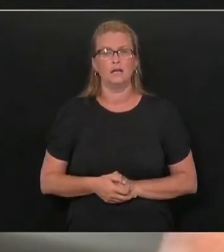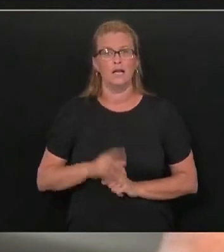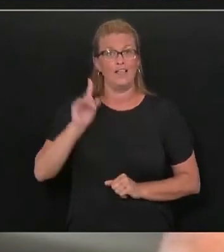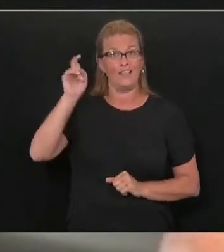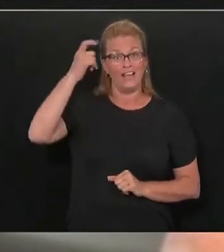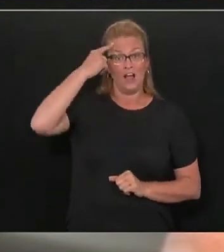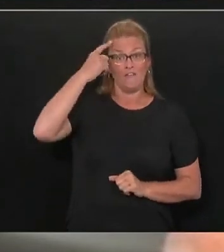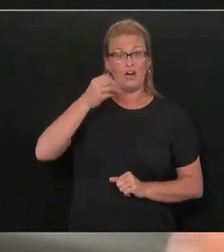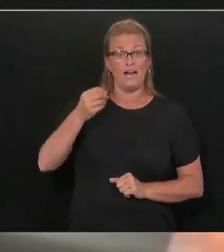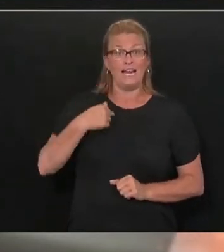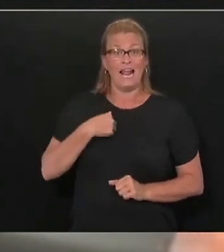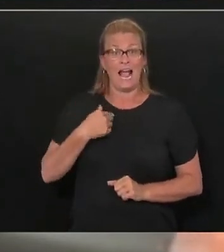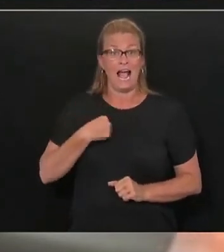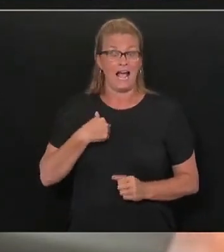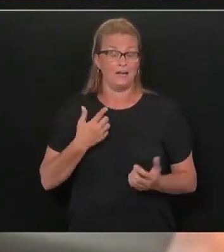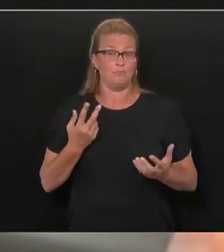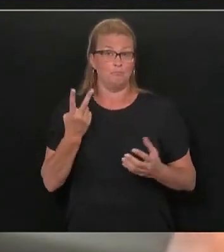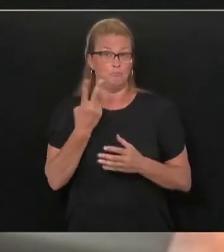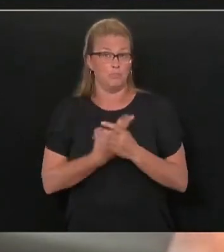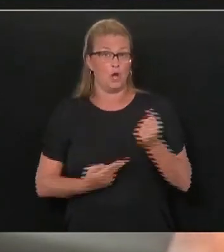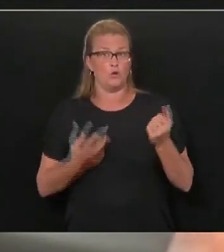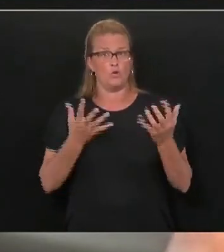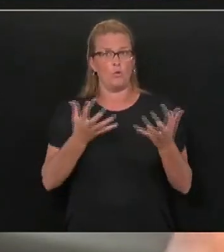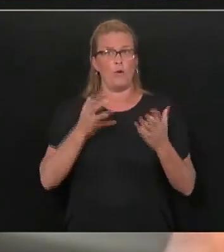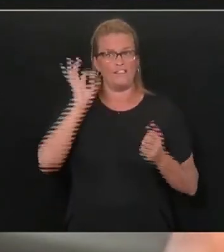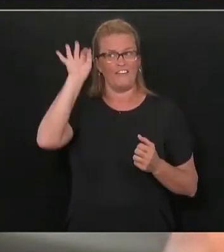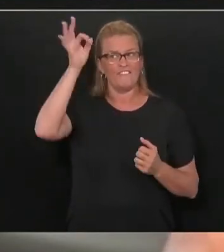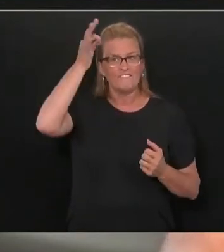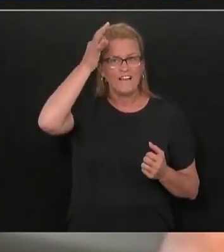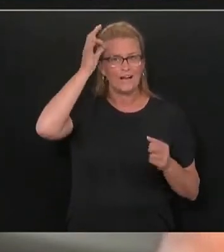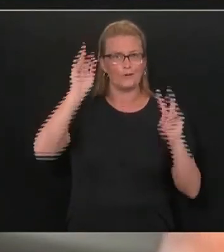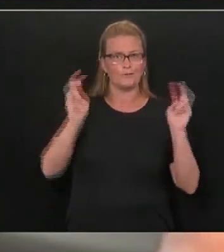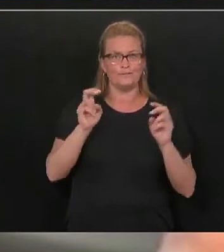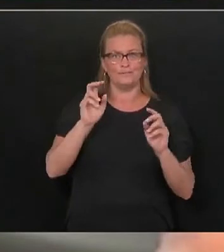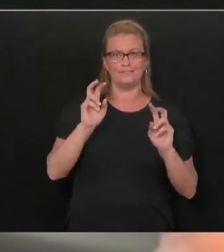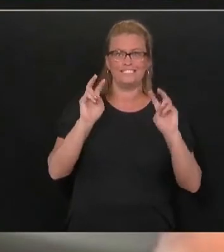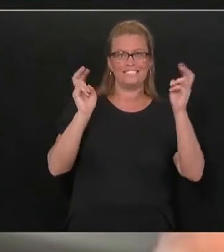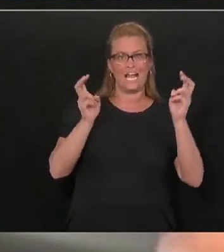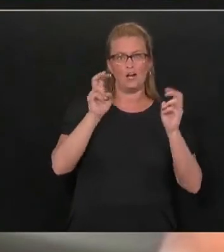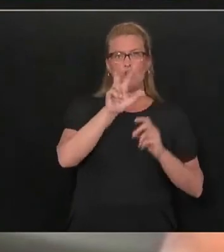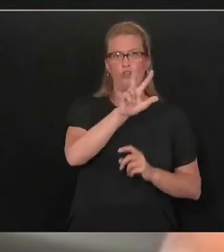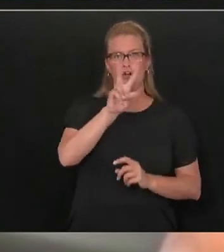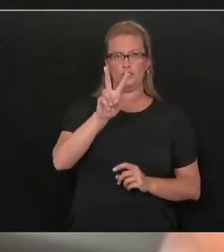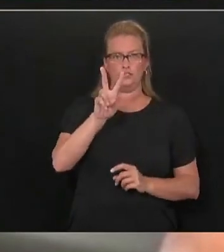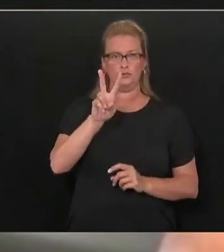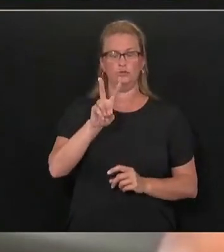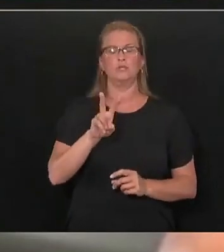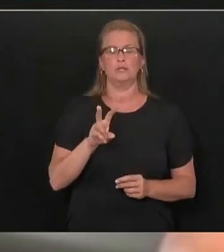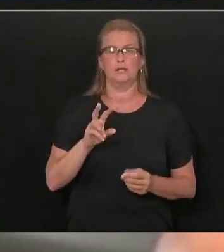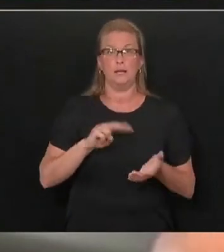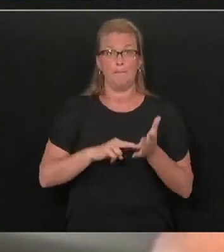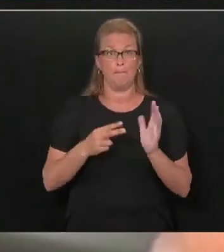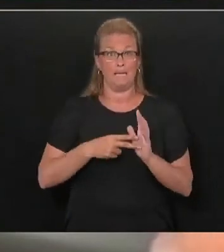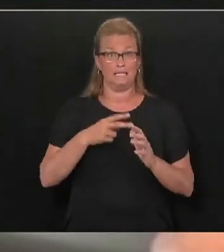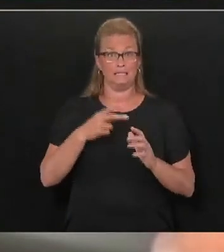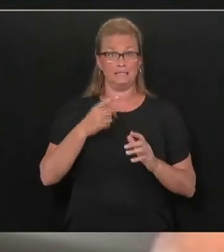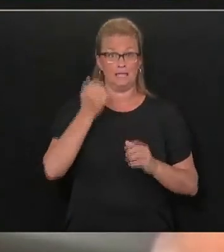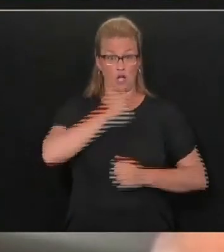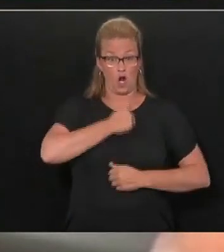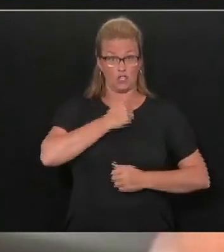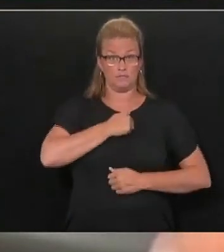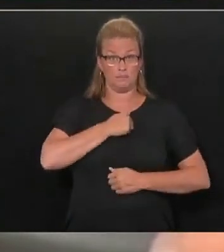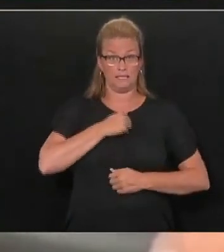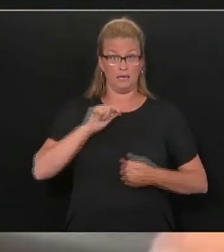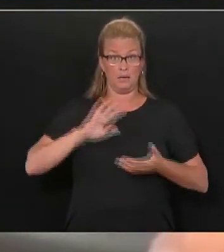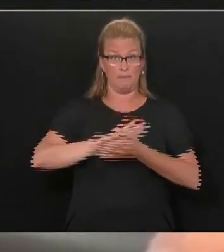and I pushed so hard for the federal status, the Title 32 status, is if we have a guardsman injured during